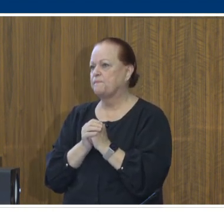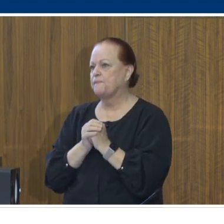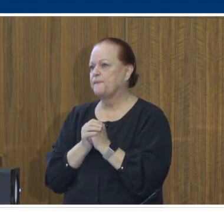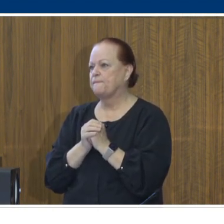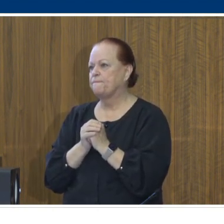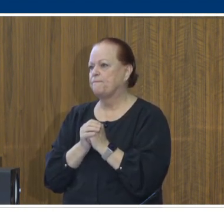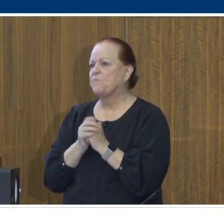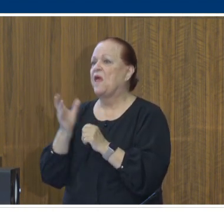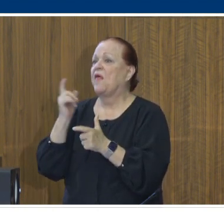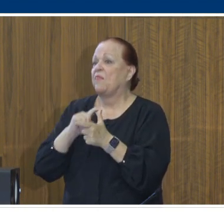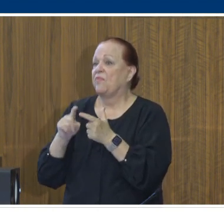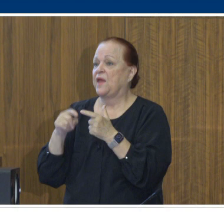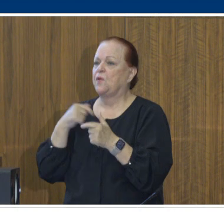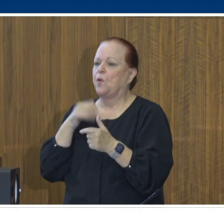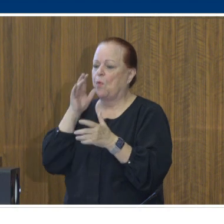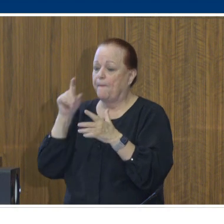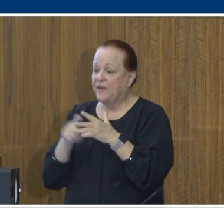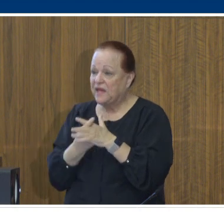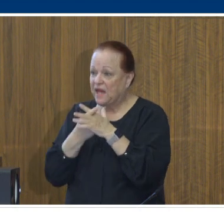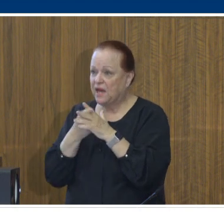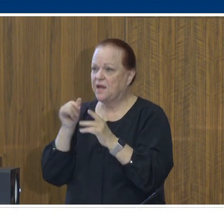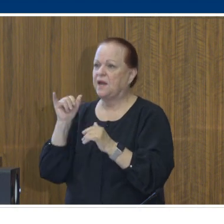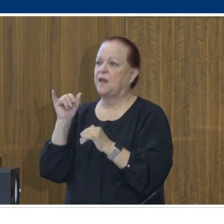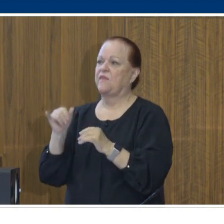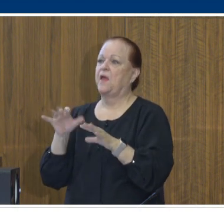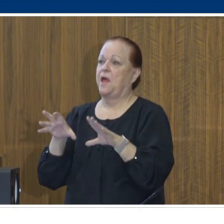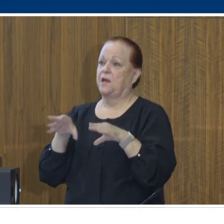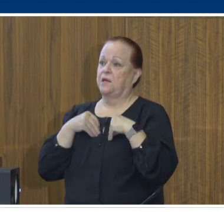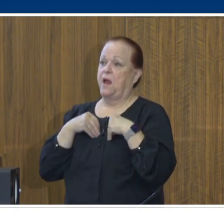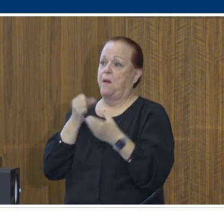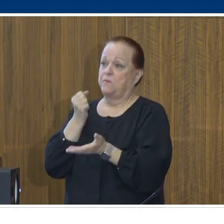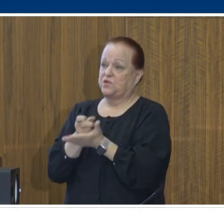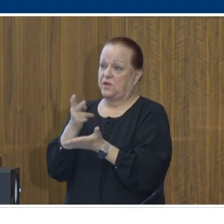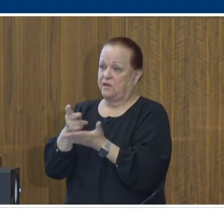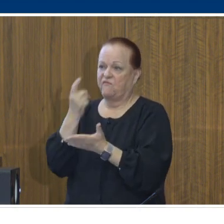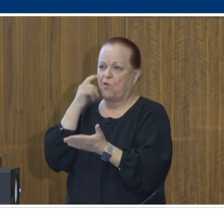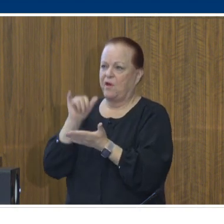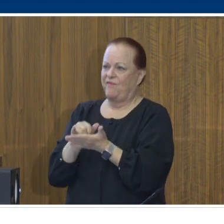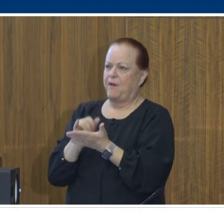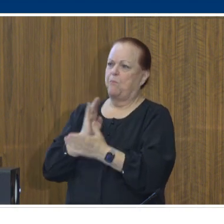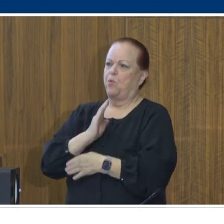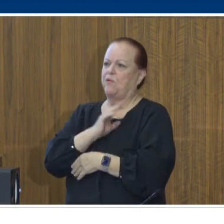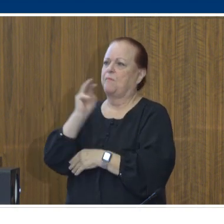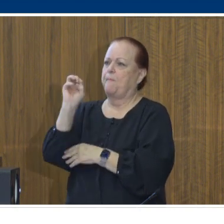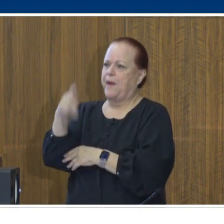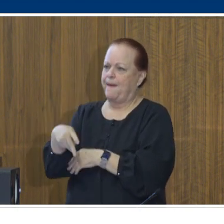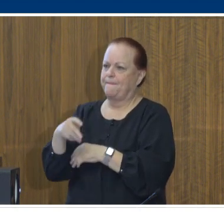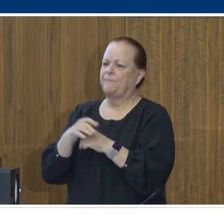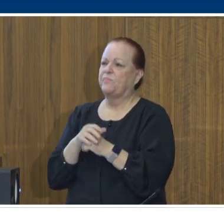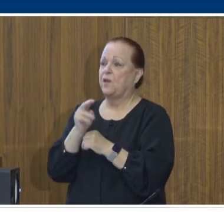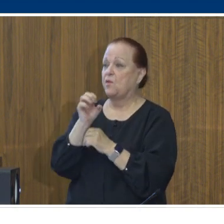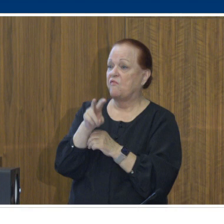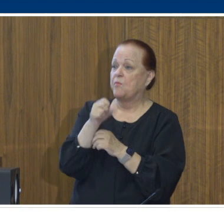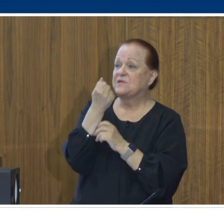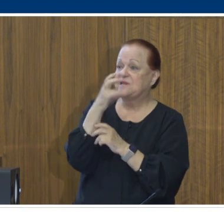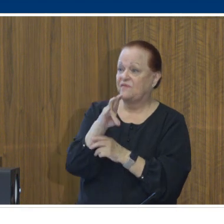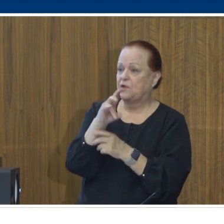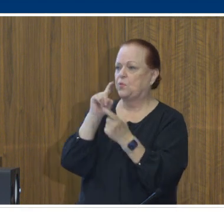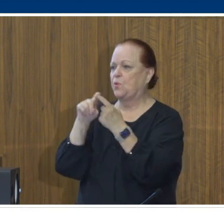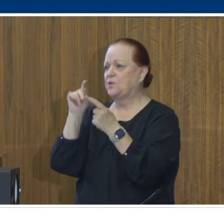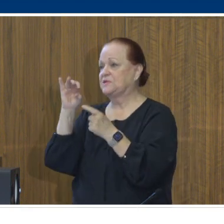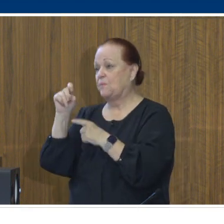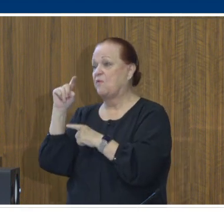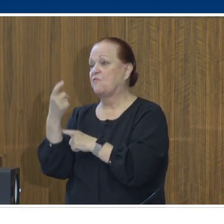We will then begin the process of board adoption of the maps. Between November 17th and December